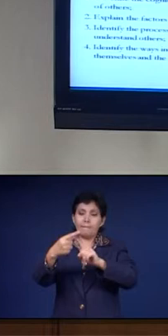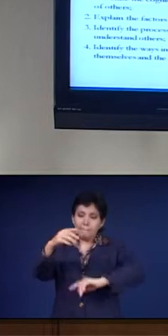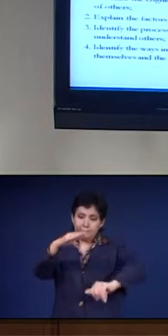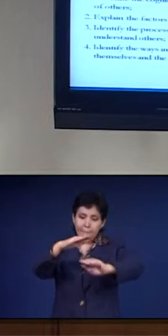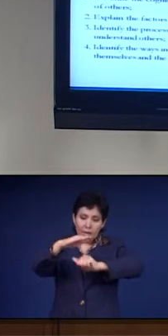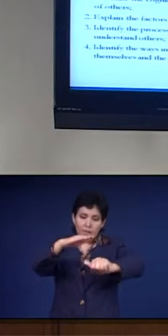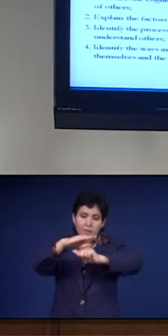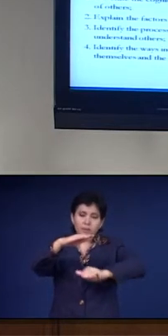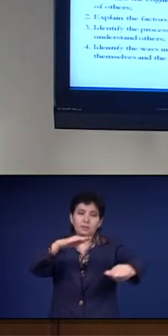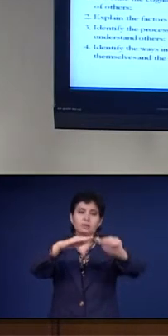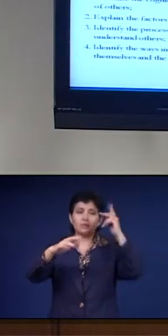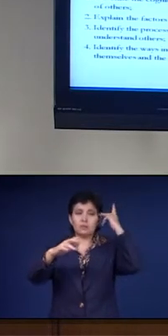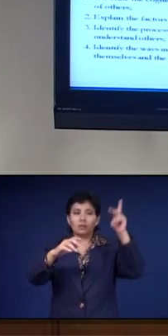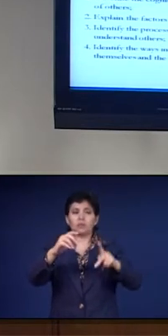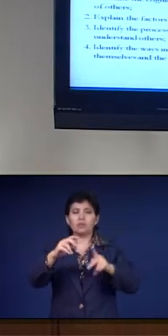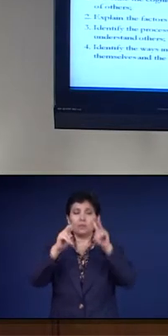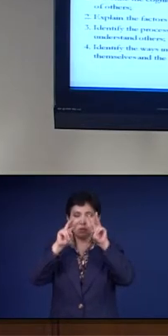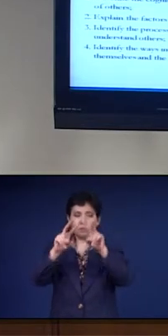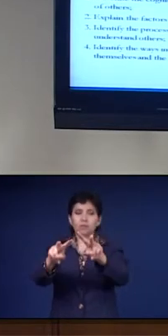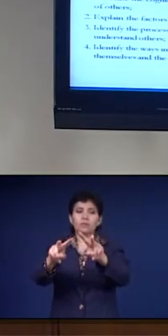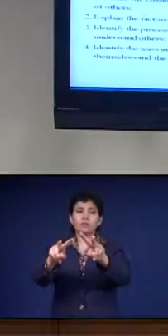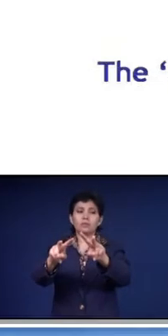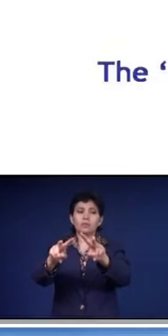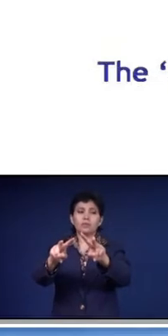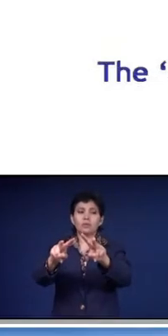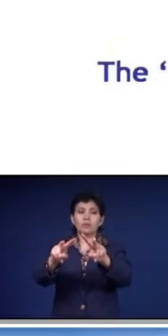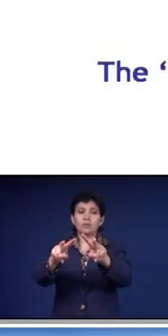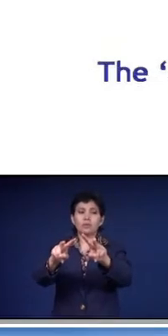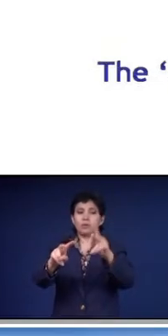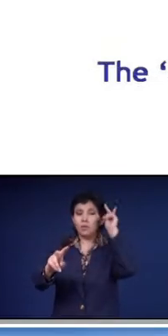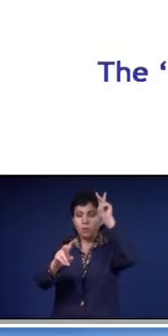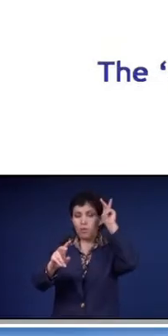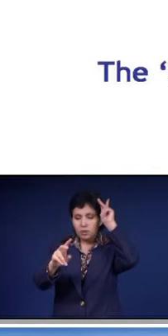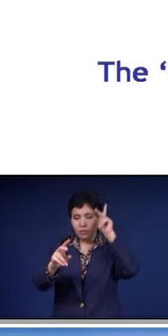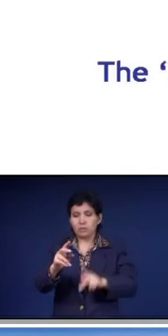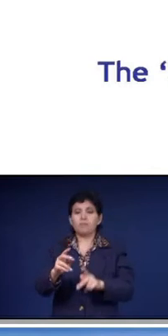social psychology. So right now, we look into our thoughts, our cognition parts.